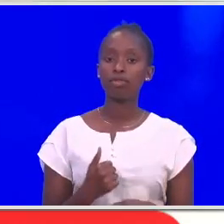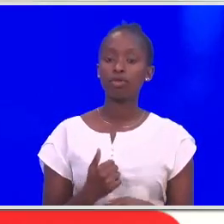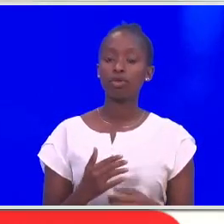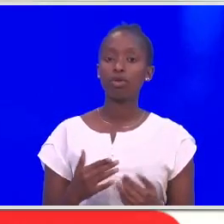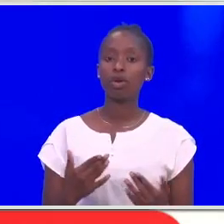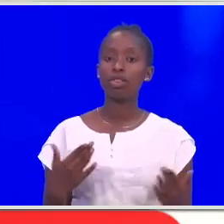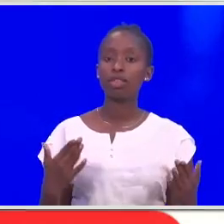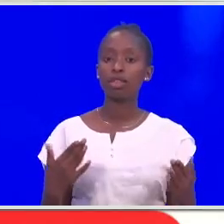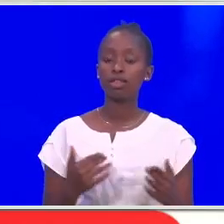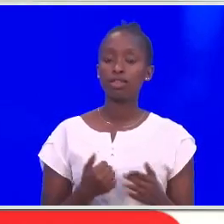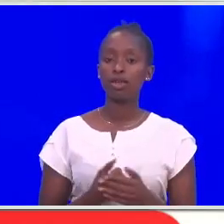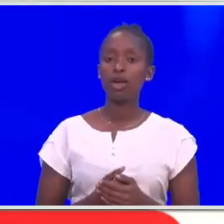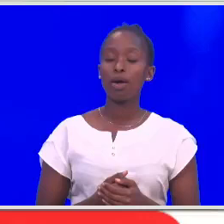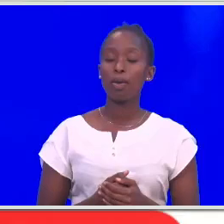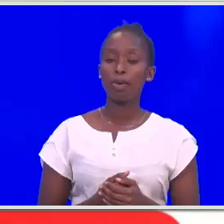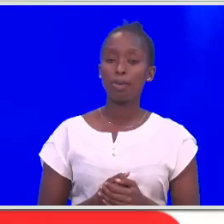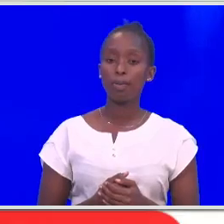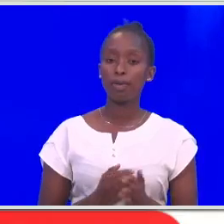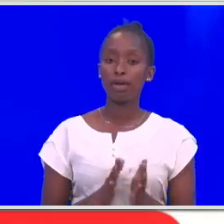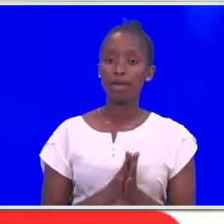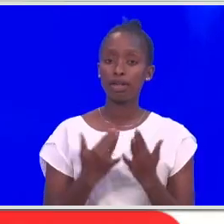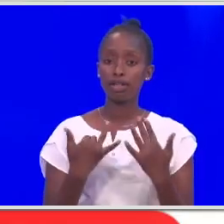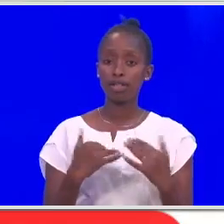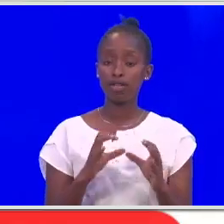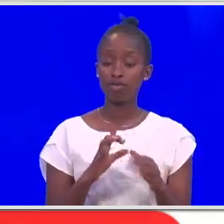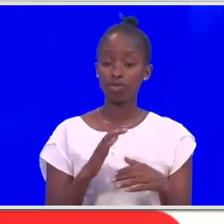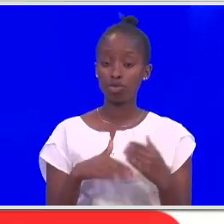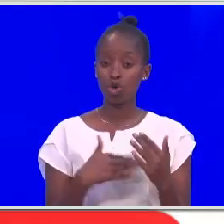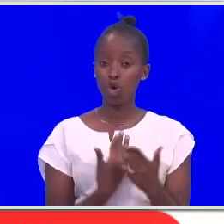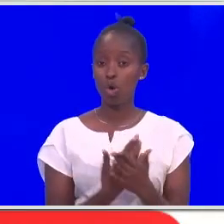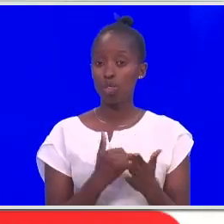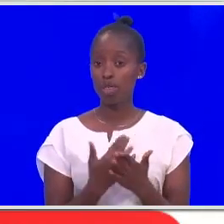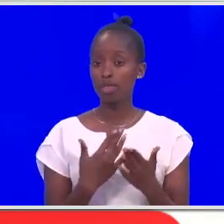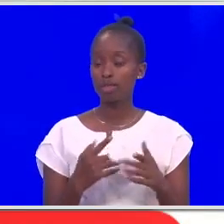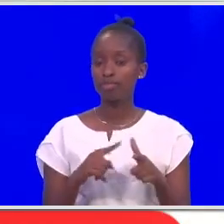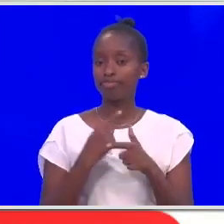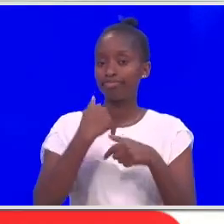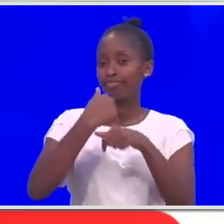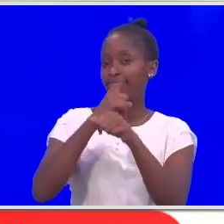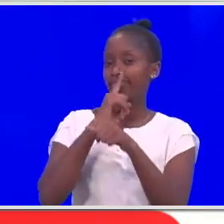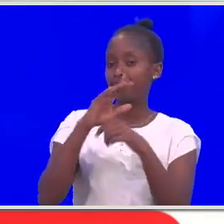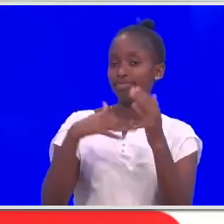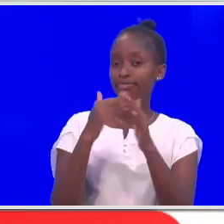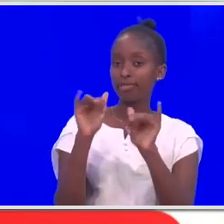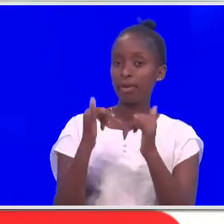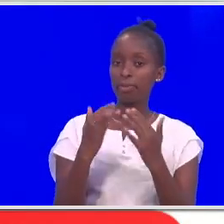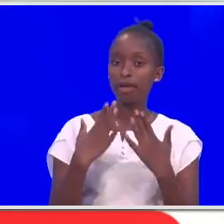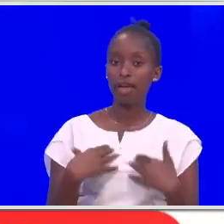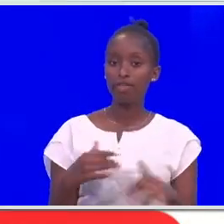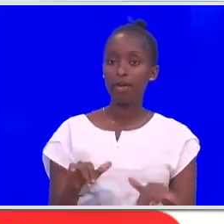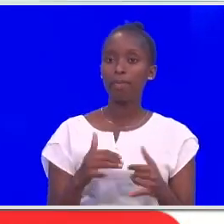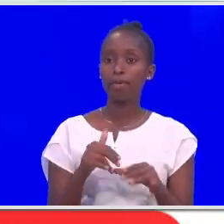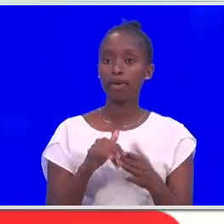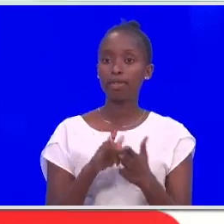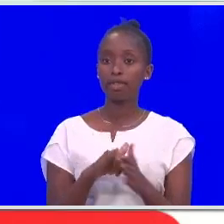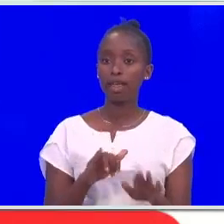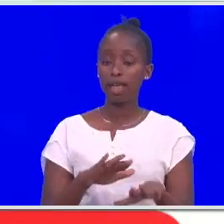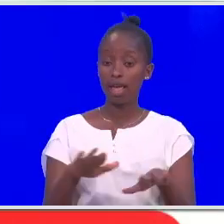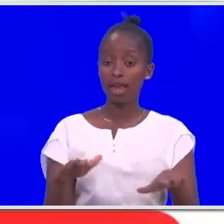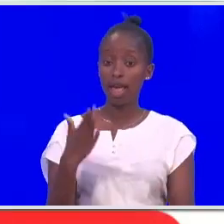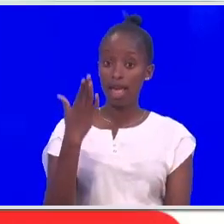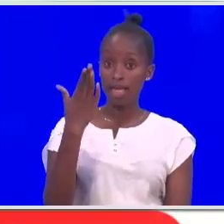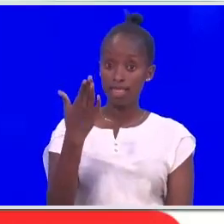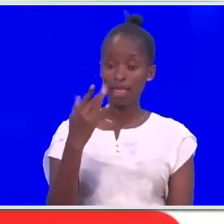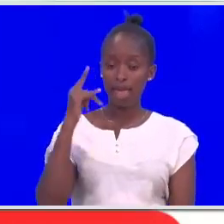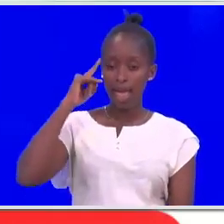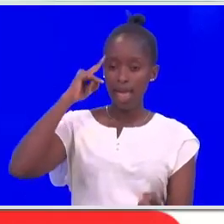to continue enforcing the Competition Act and to ensure all the players are playing within the rules. One of our aim